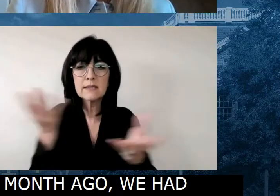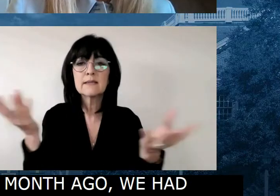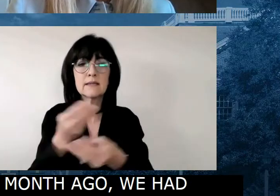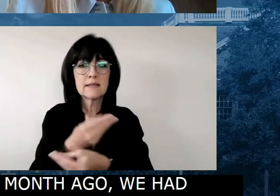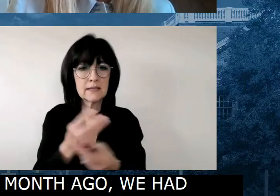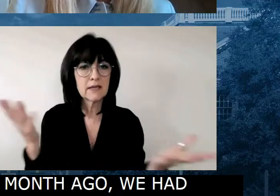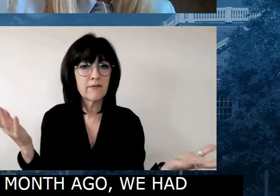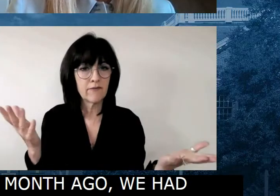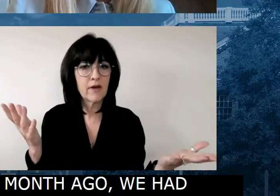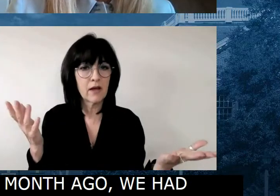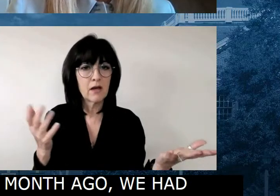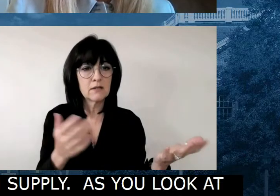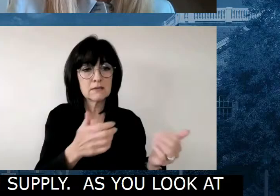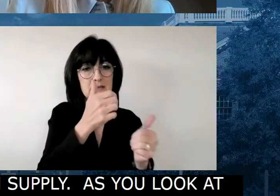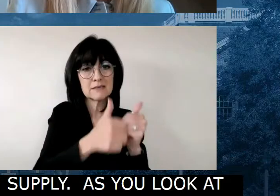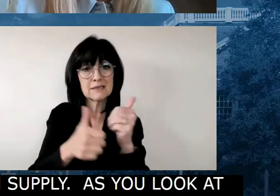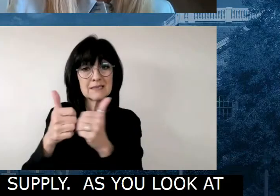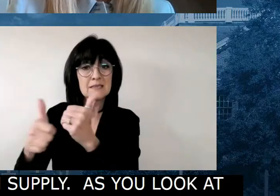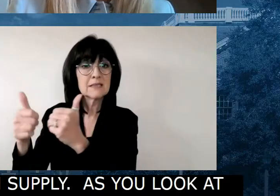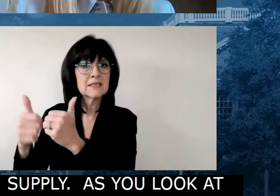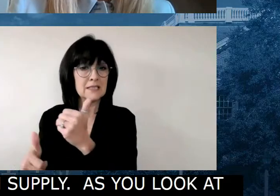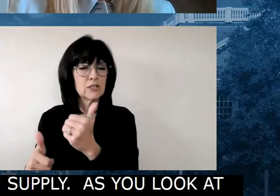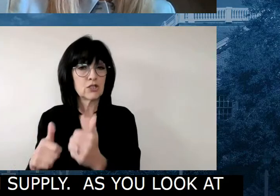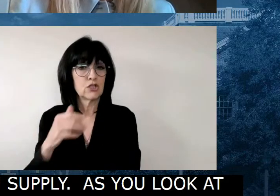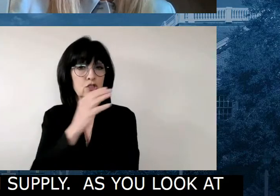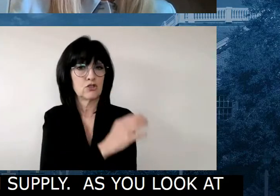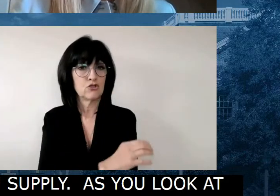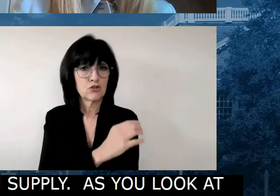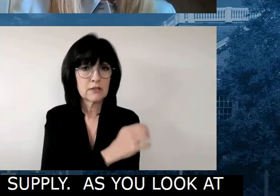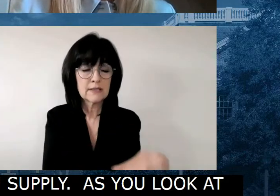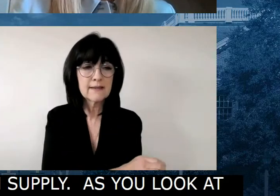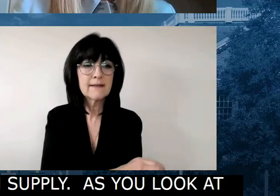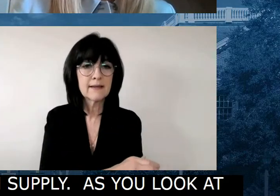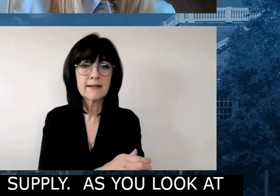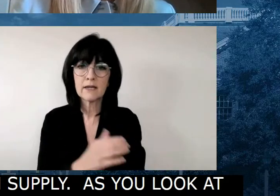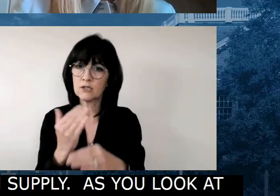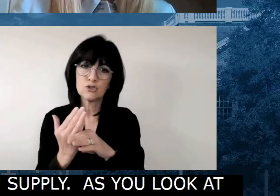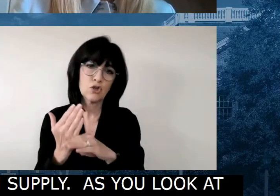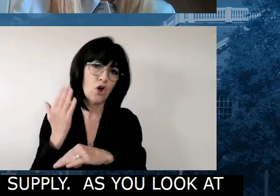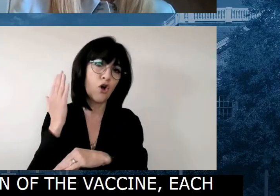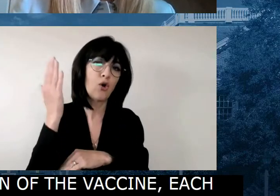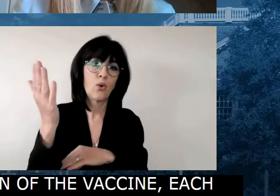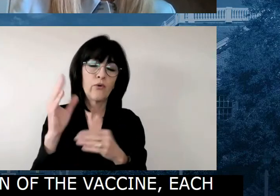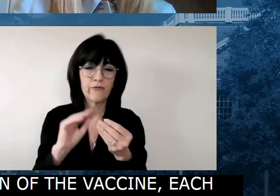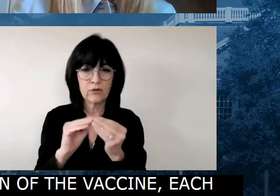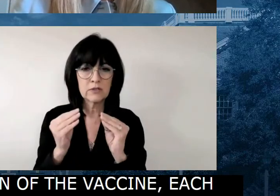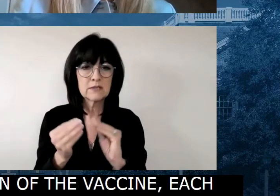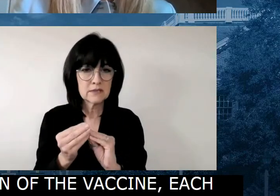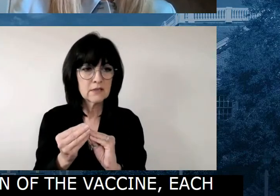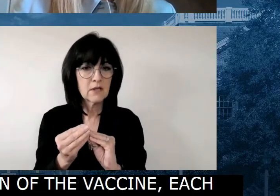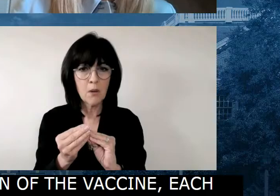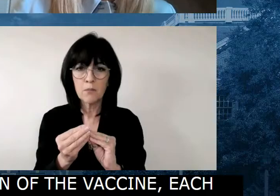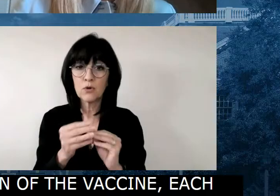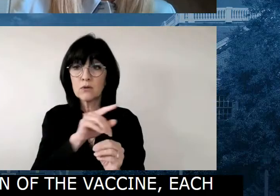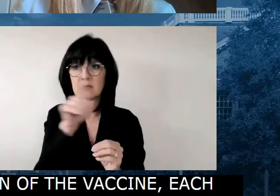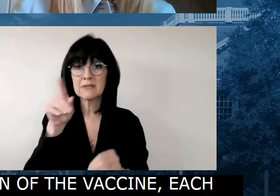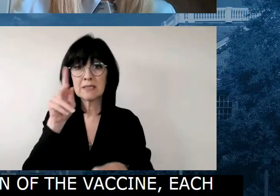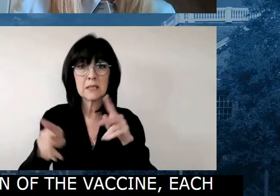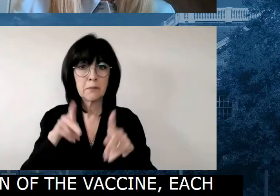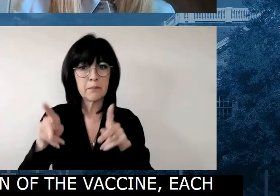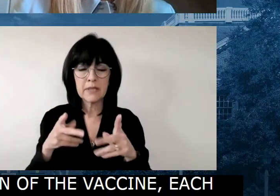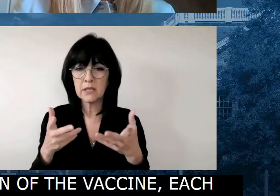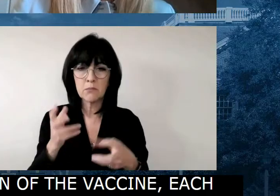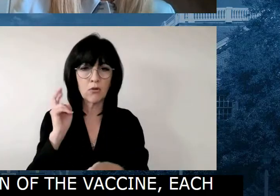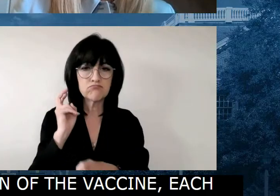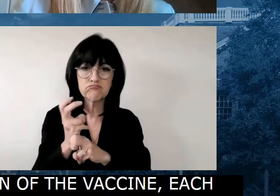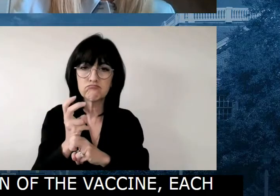of those clinics was oversubscribed. It was difficult to get an appointment. We had, within the